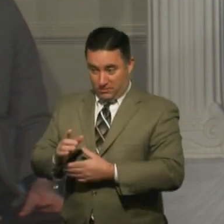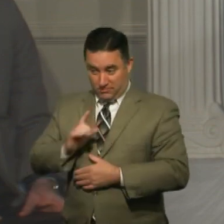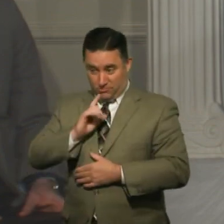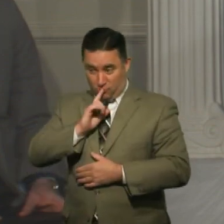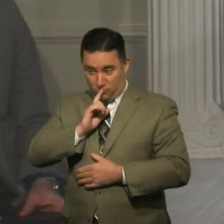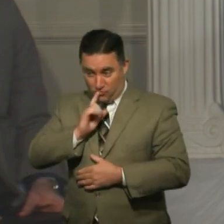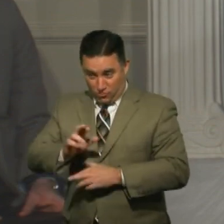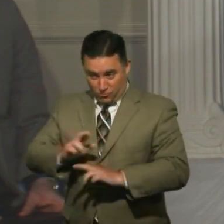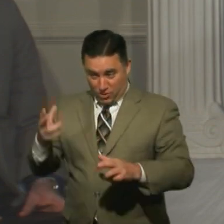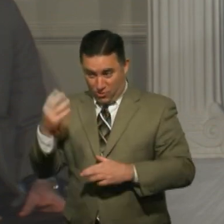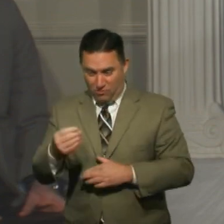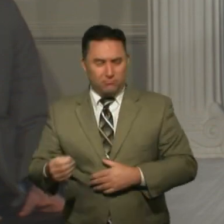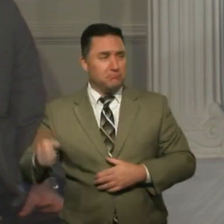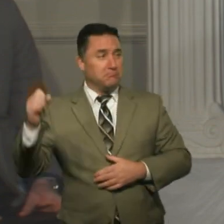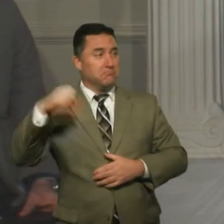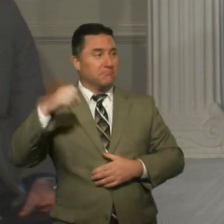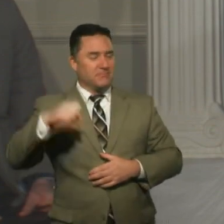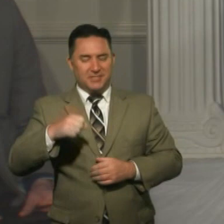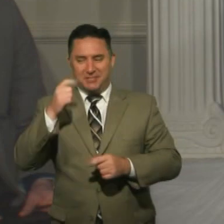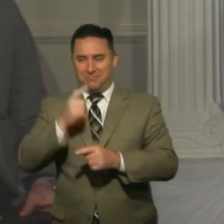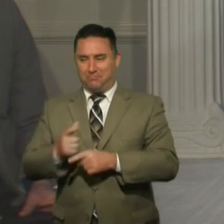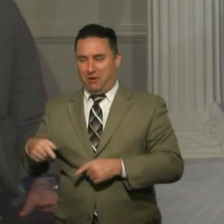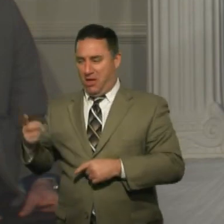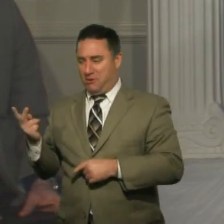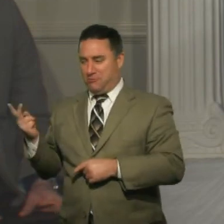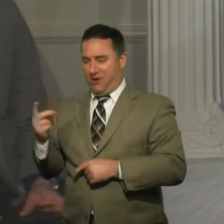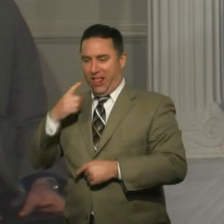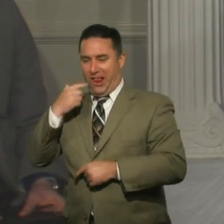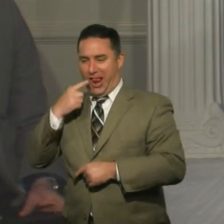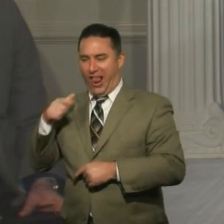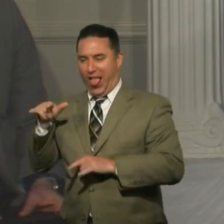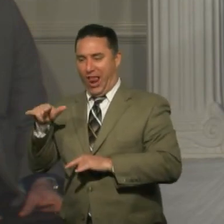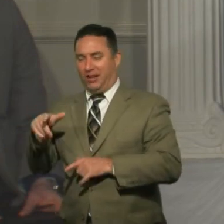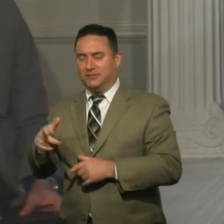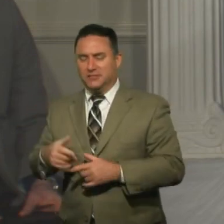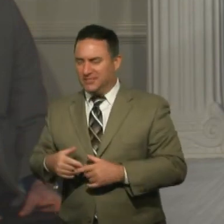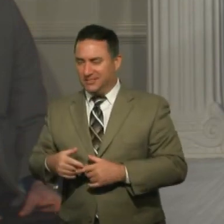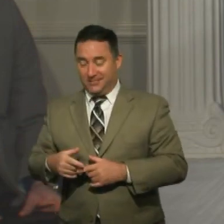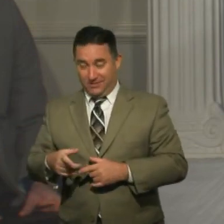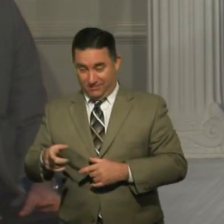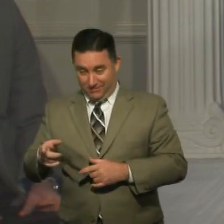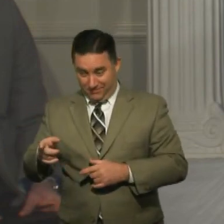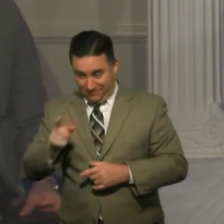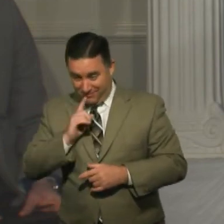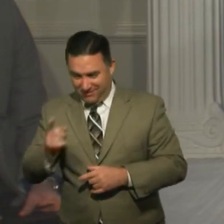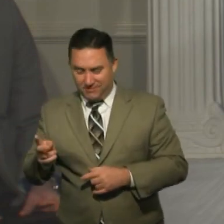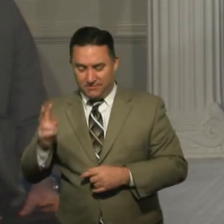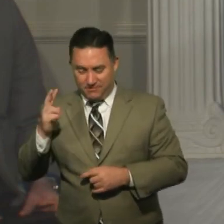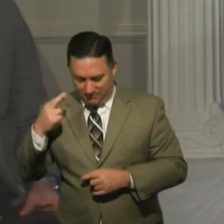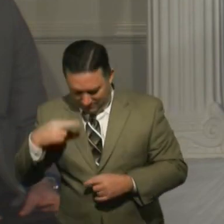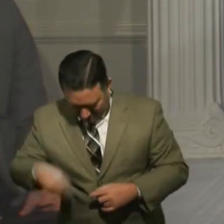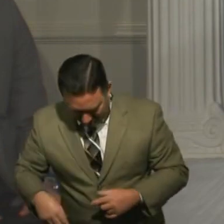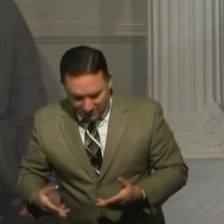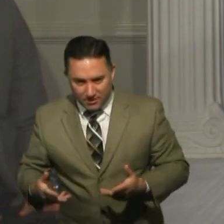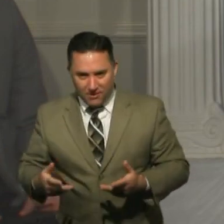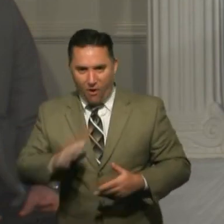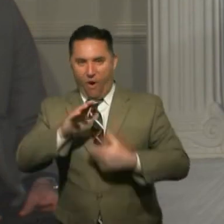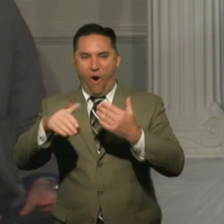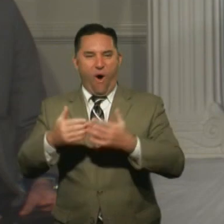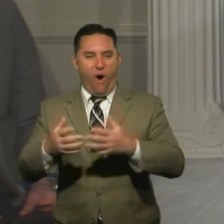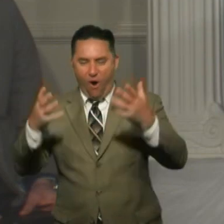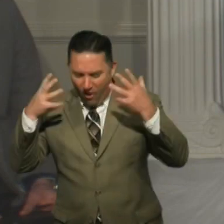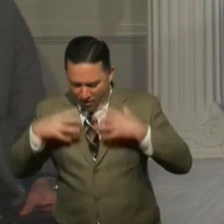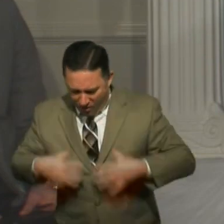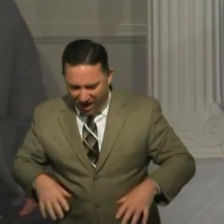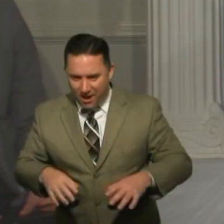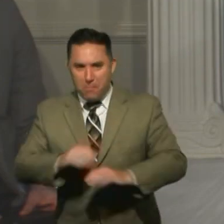sure? Yes. And his brothers were laughing. And they said, are you sure? And he looked down and he had everything on but his pants.